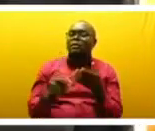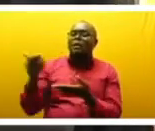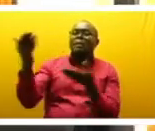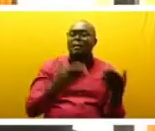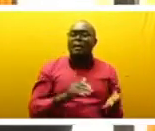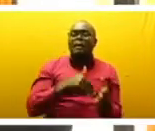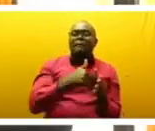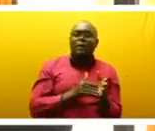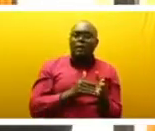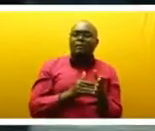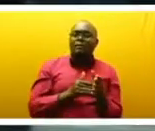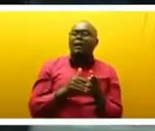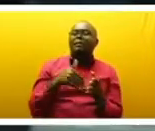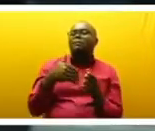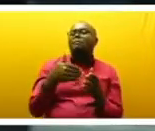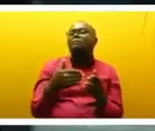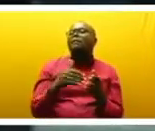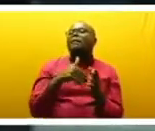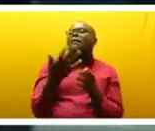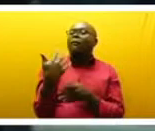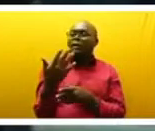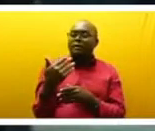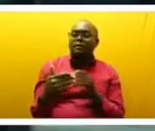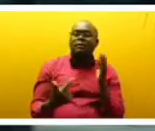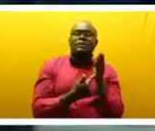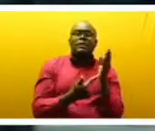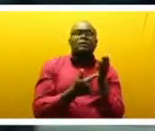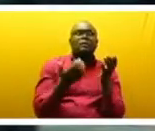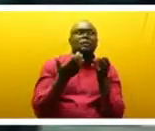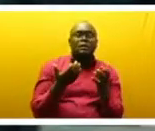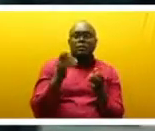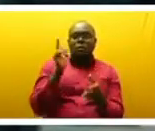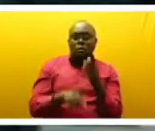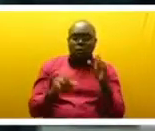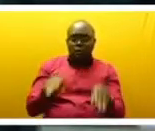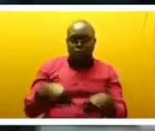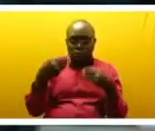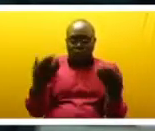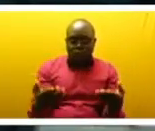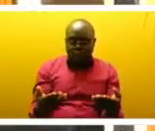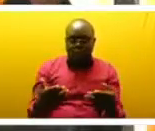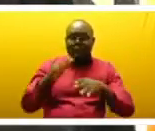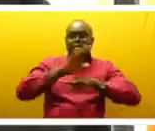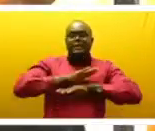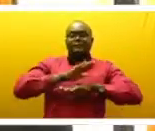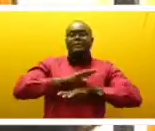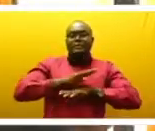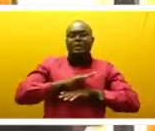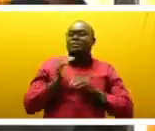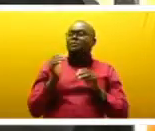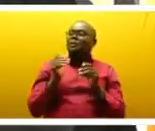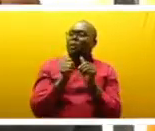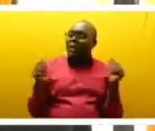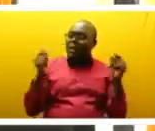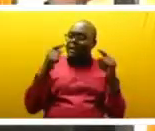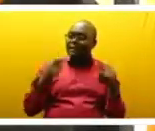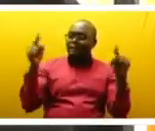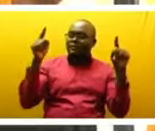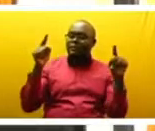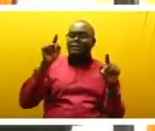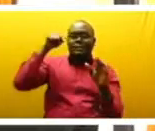vulnerable technology. Kriegler report required you to deploy sufficient, efficient,